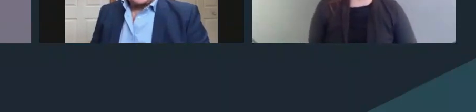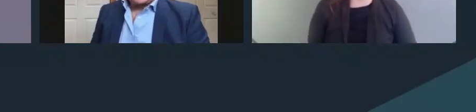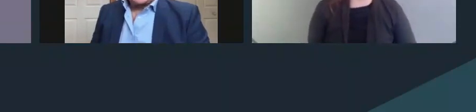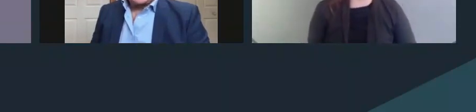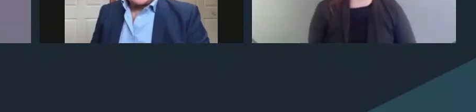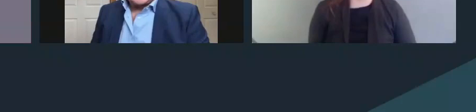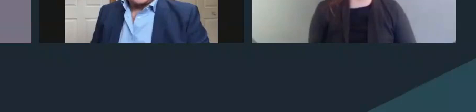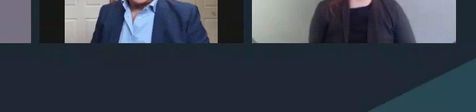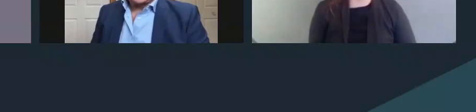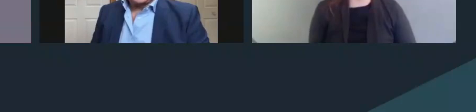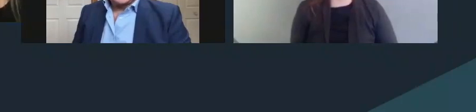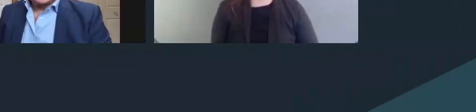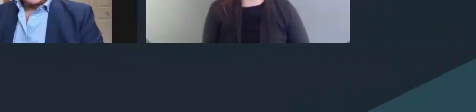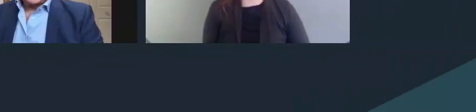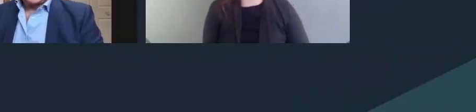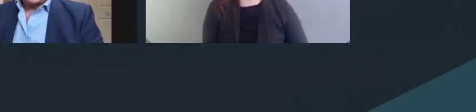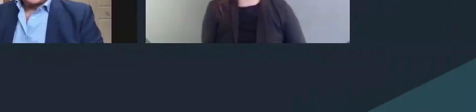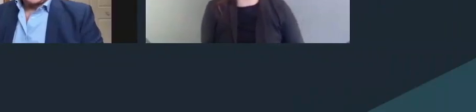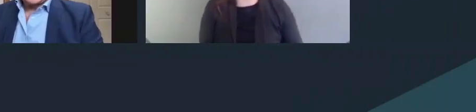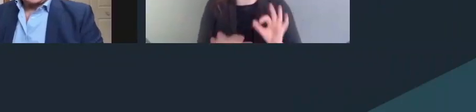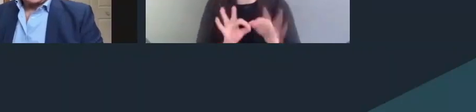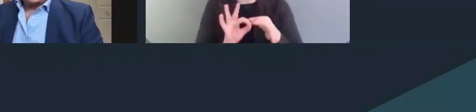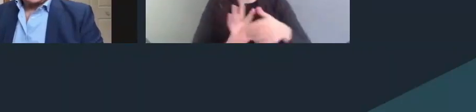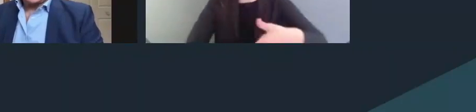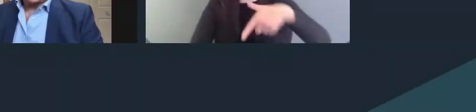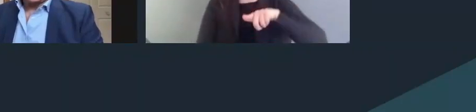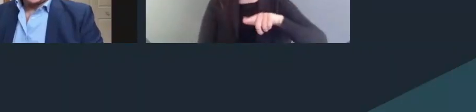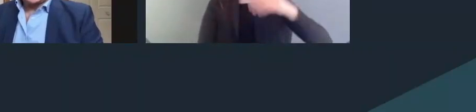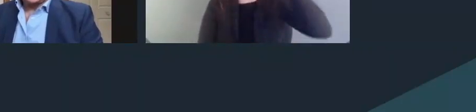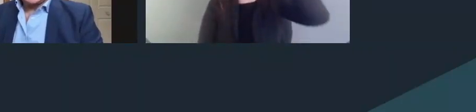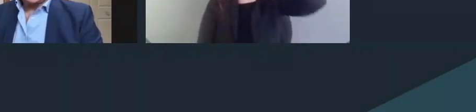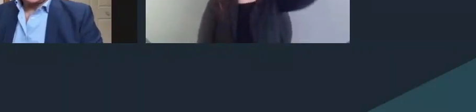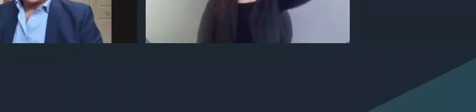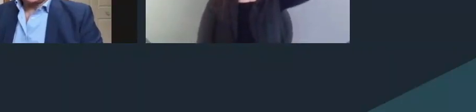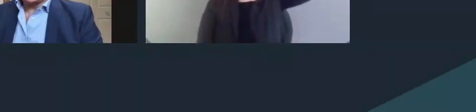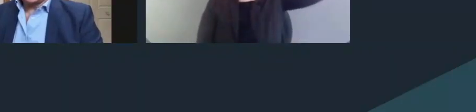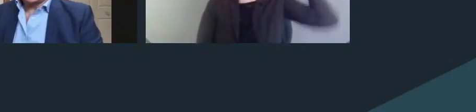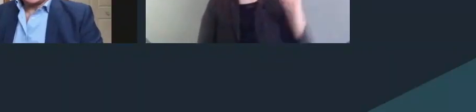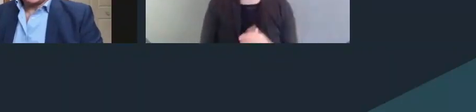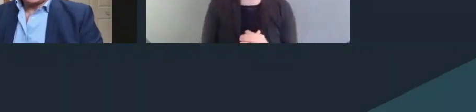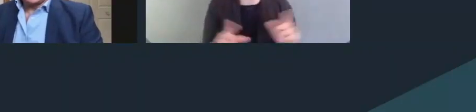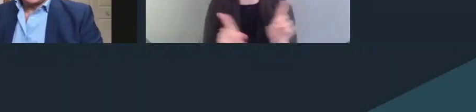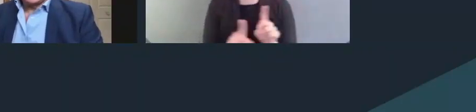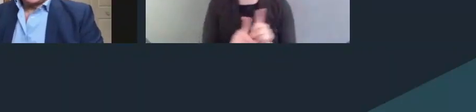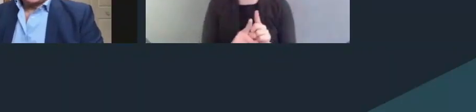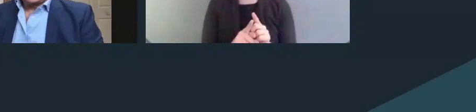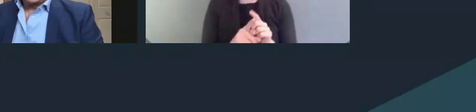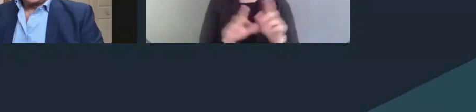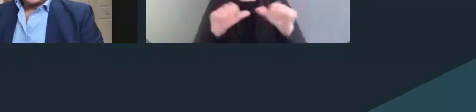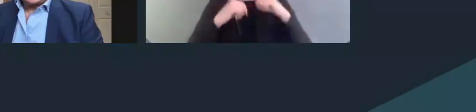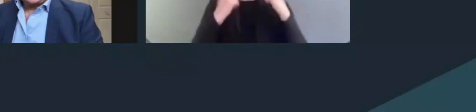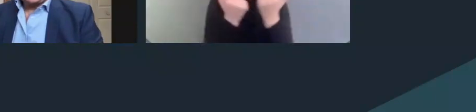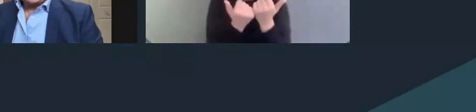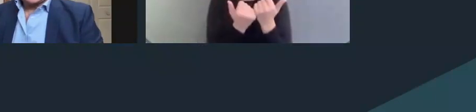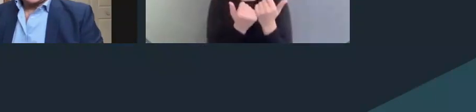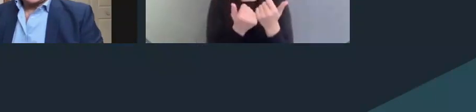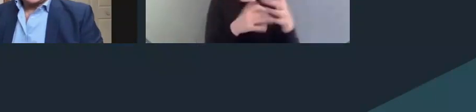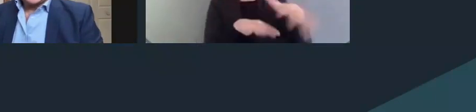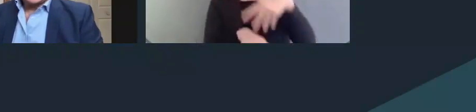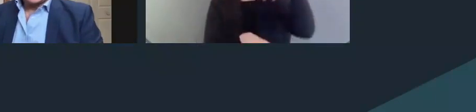service for children in the Ottawa area to take them to Inuktitut daycare. So